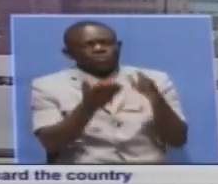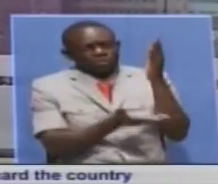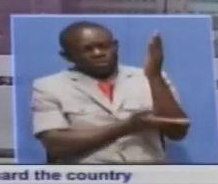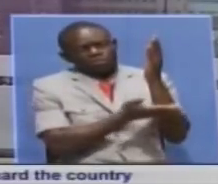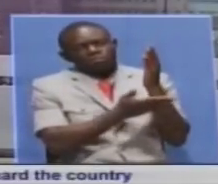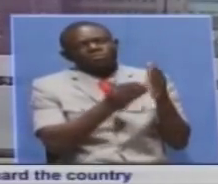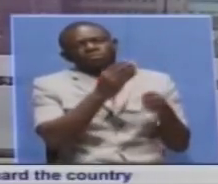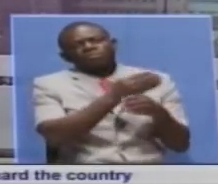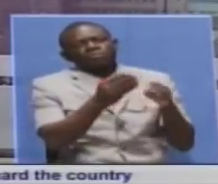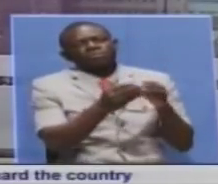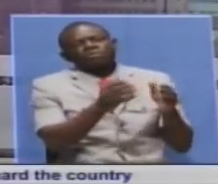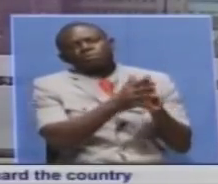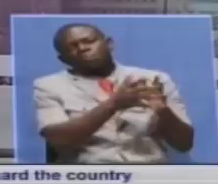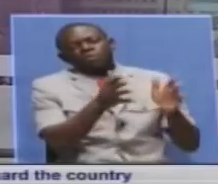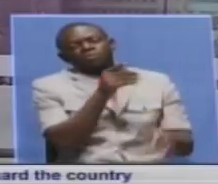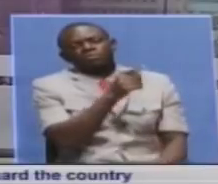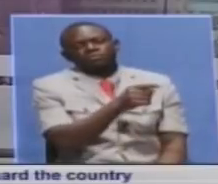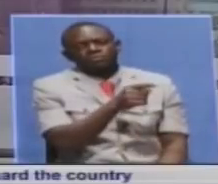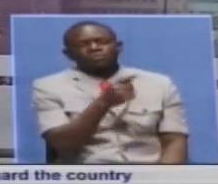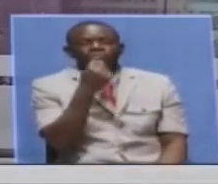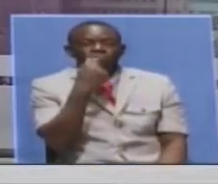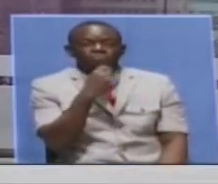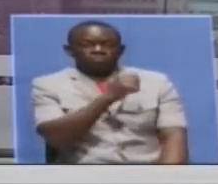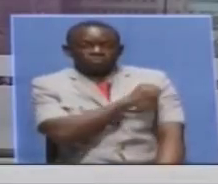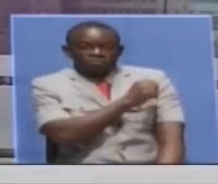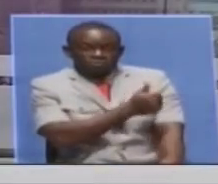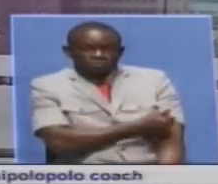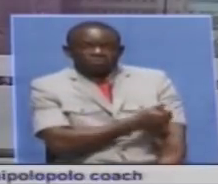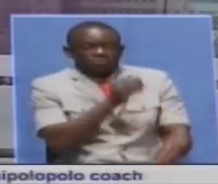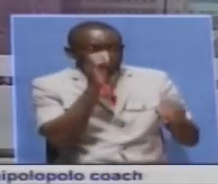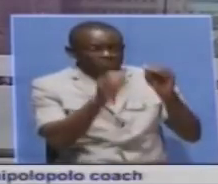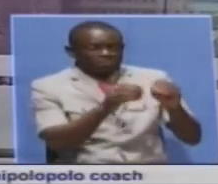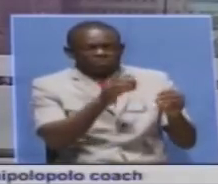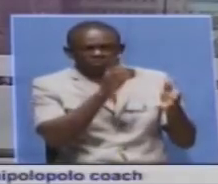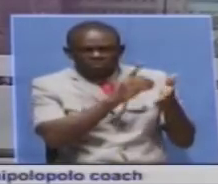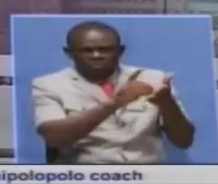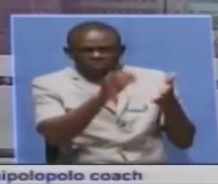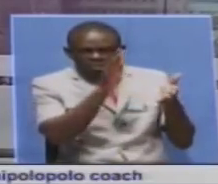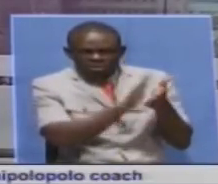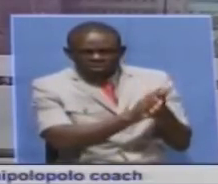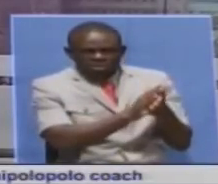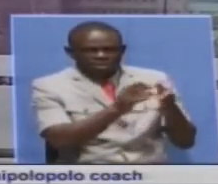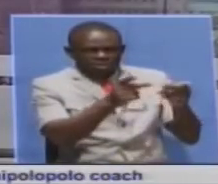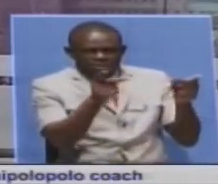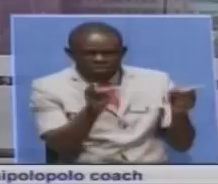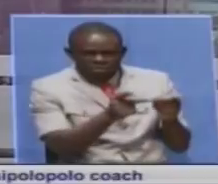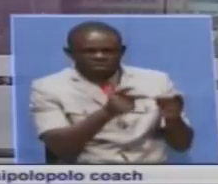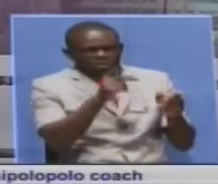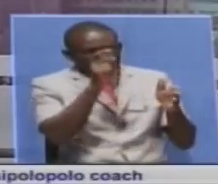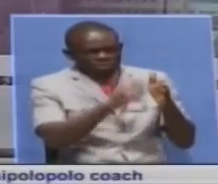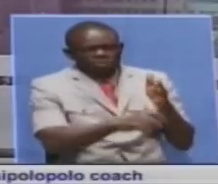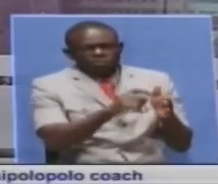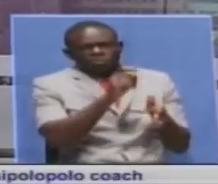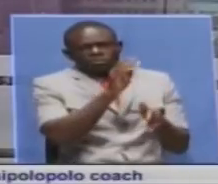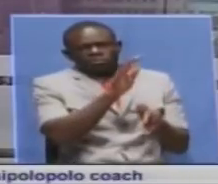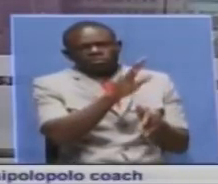Authority has embarked on the expansion and modernization of the Dar es Salaam port at a cost of $5 million United States dollars.